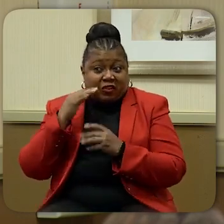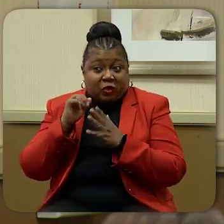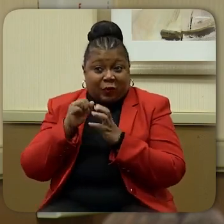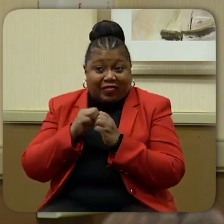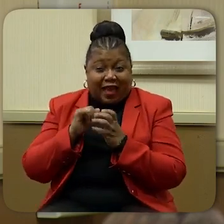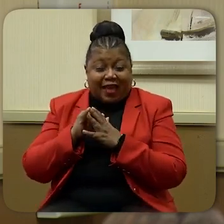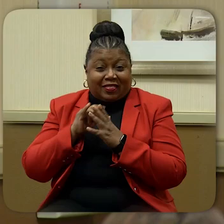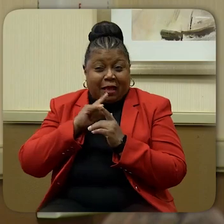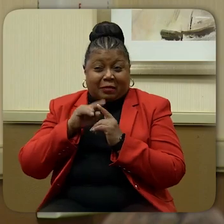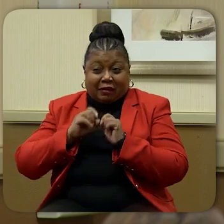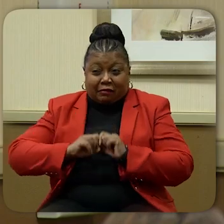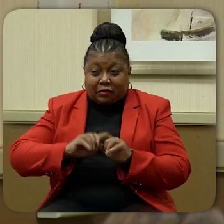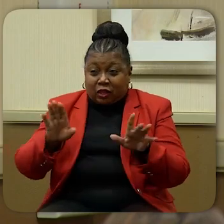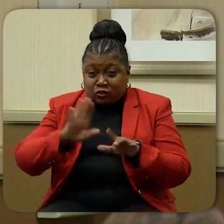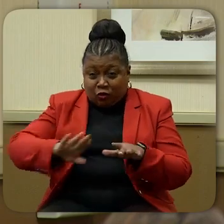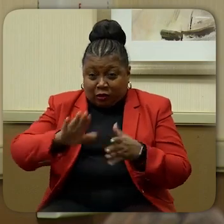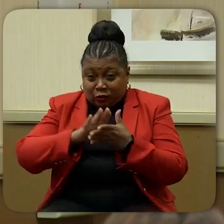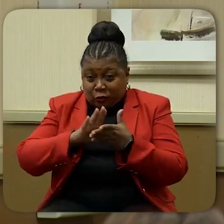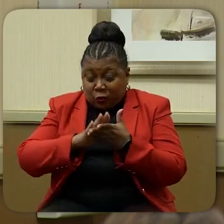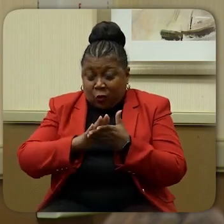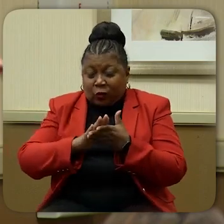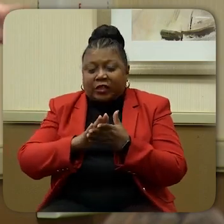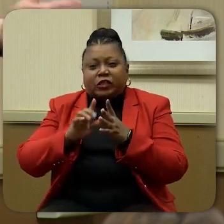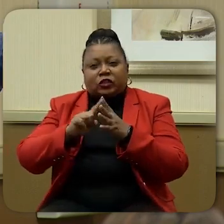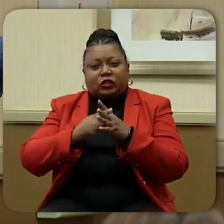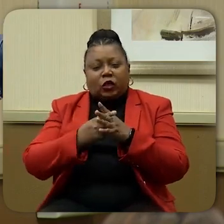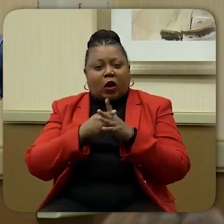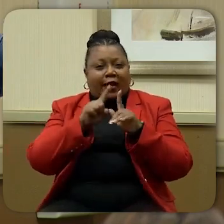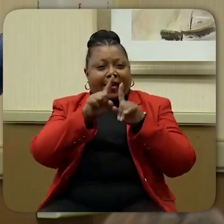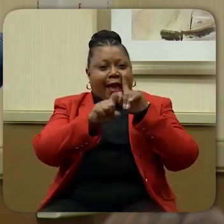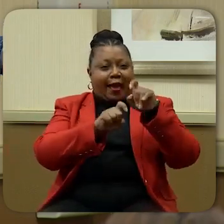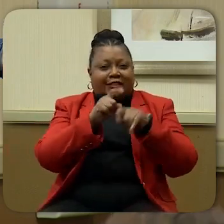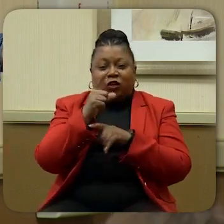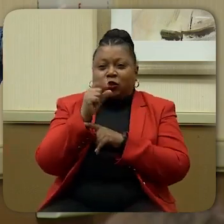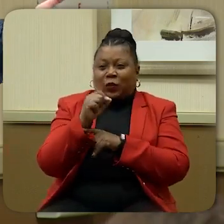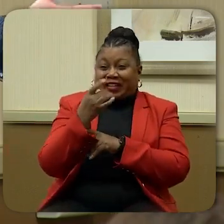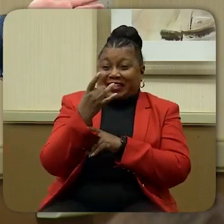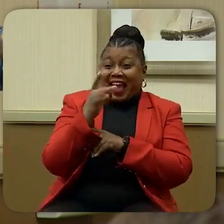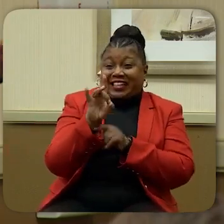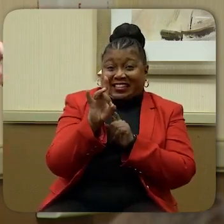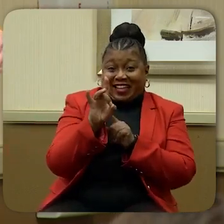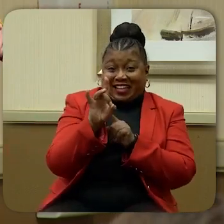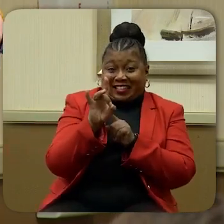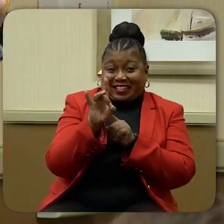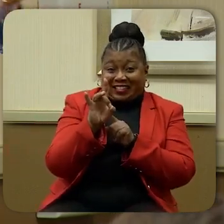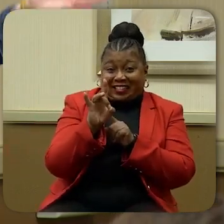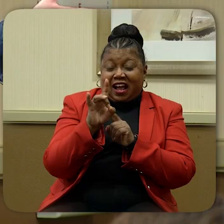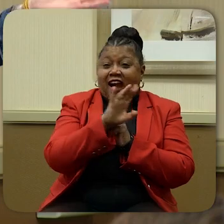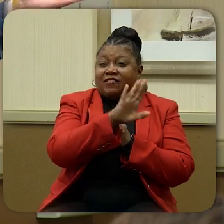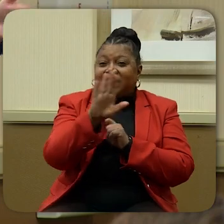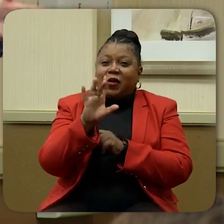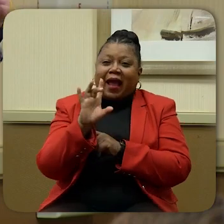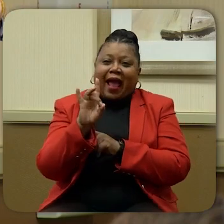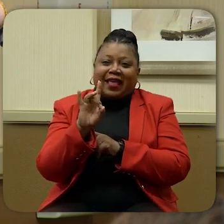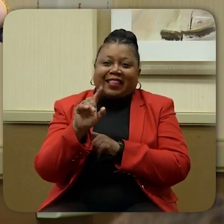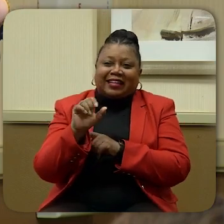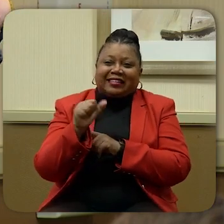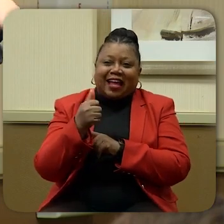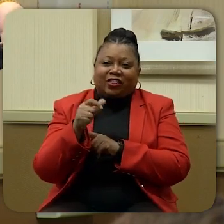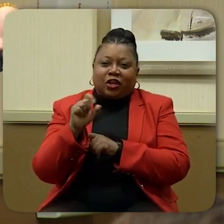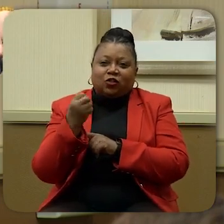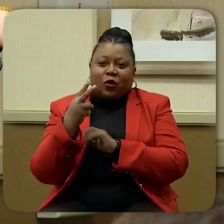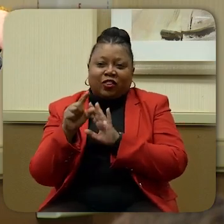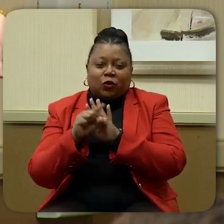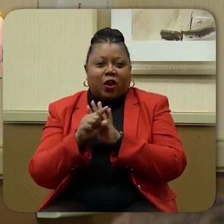with that being utilized in your schools, started asking in 2018, of their 8th, 10th, and 12th